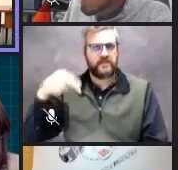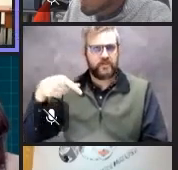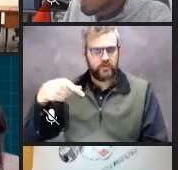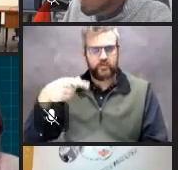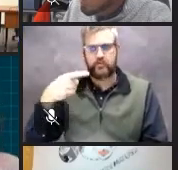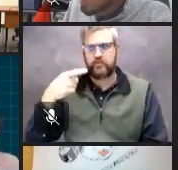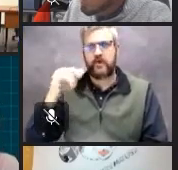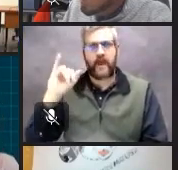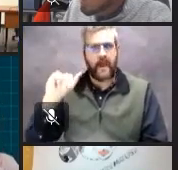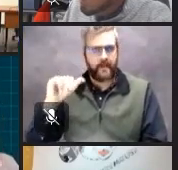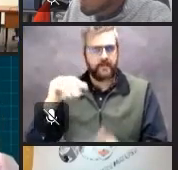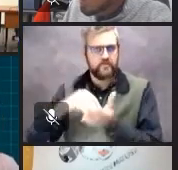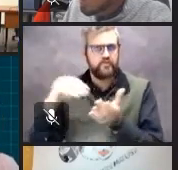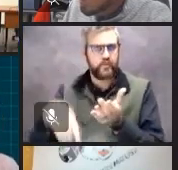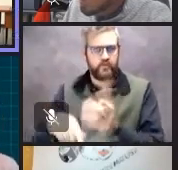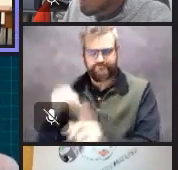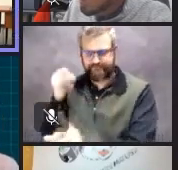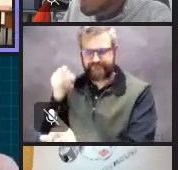LGBTQIA students,